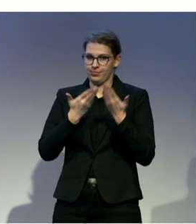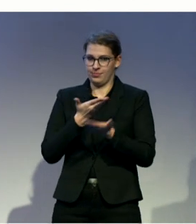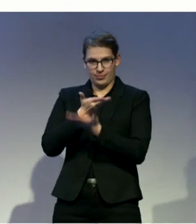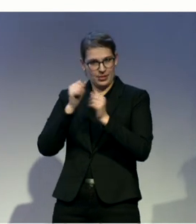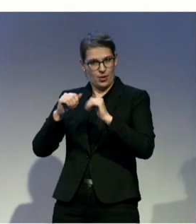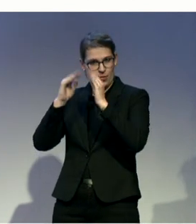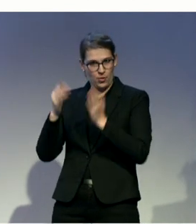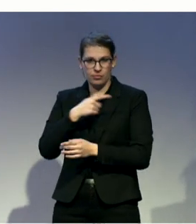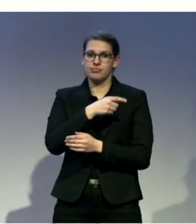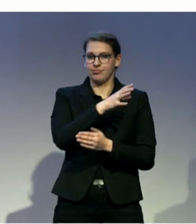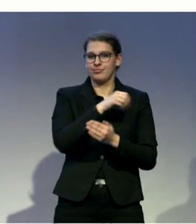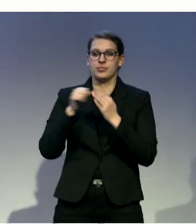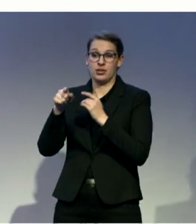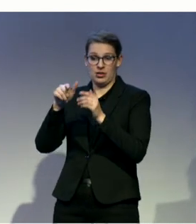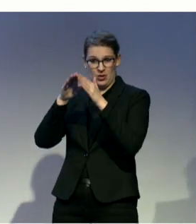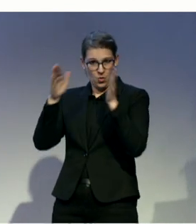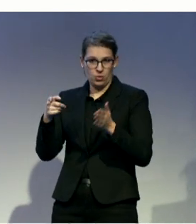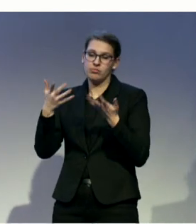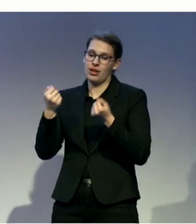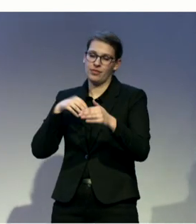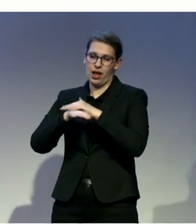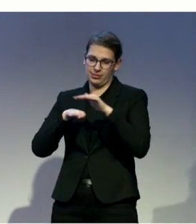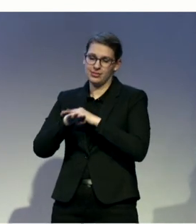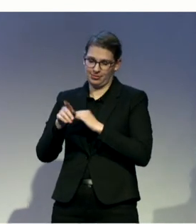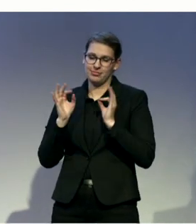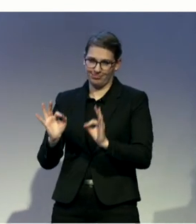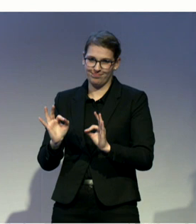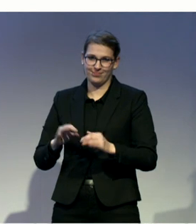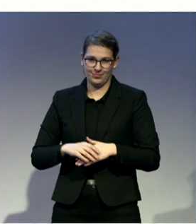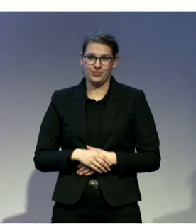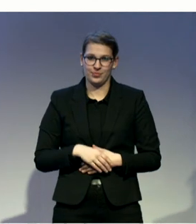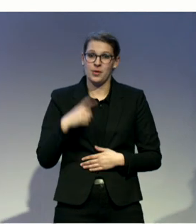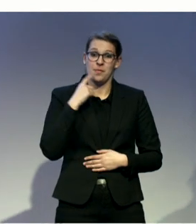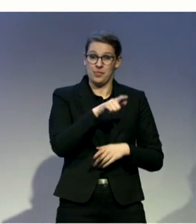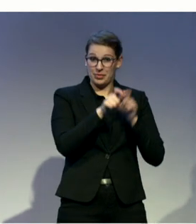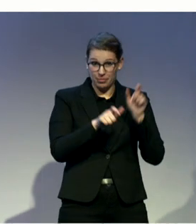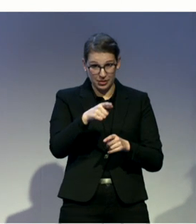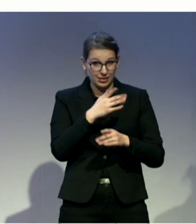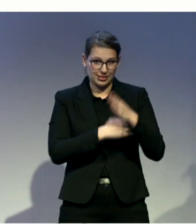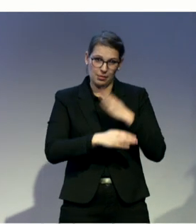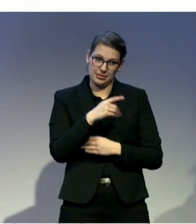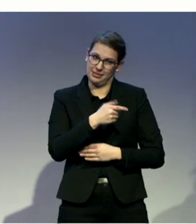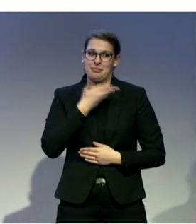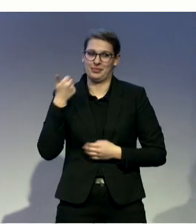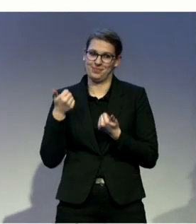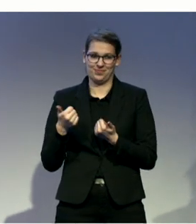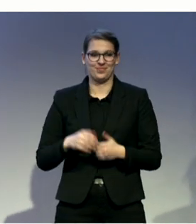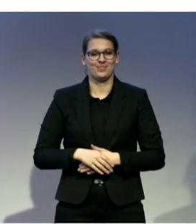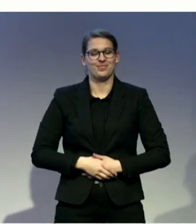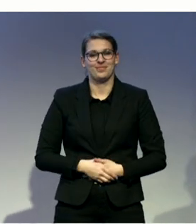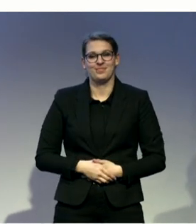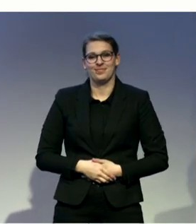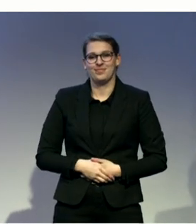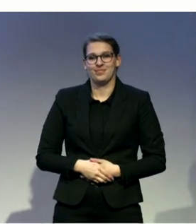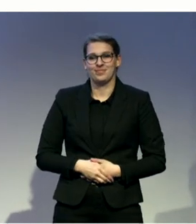with for the people with disabilities. Burada əsas nailiyyətlərdən biri də